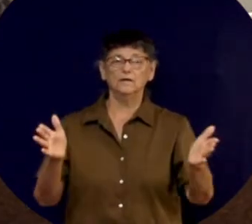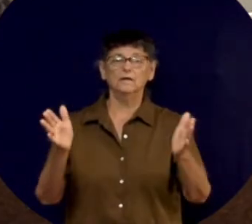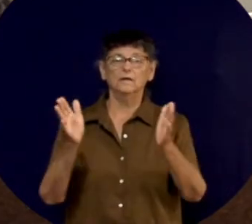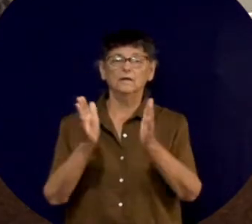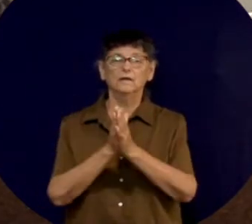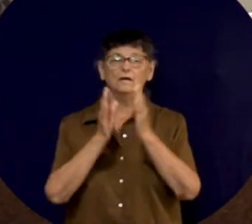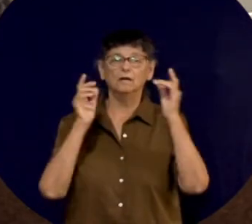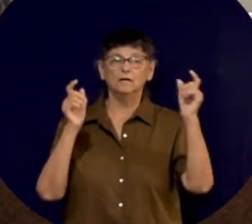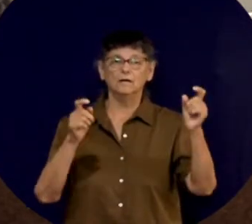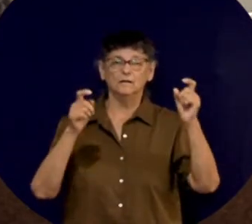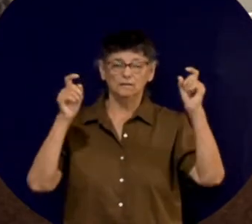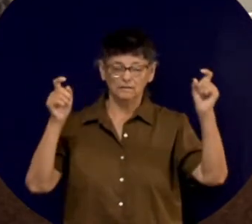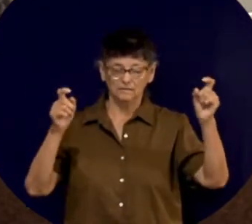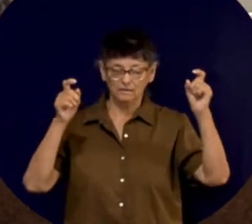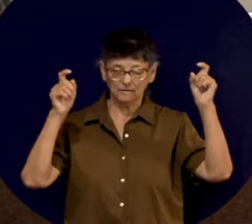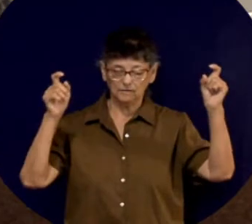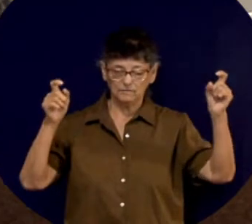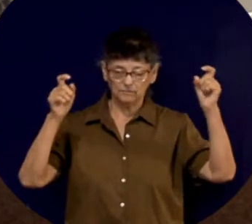alleluia,